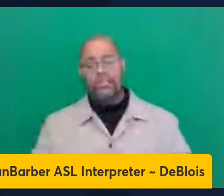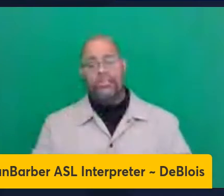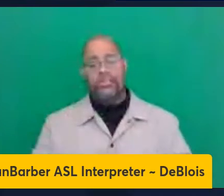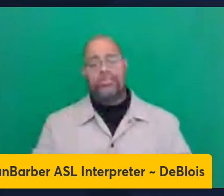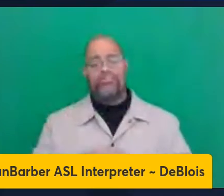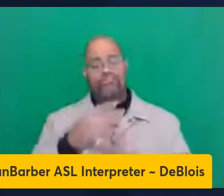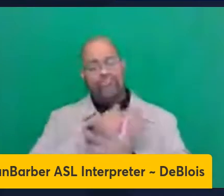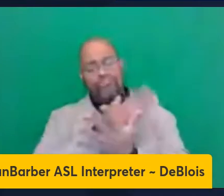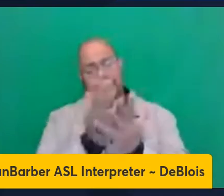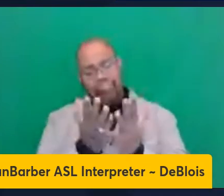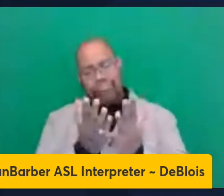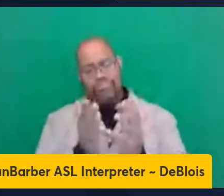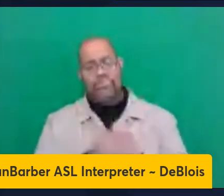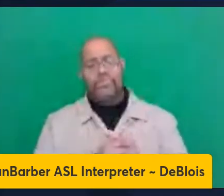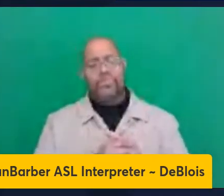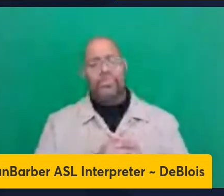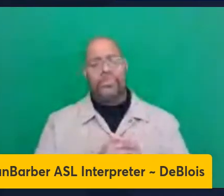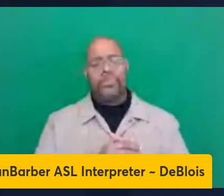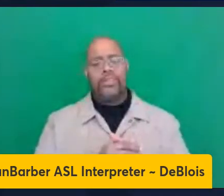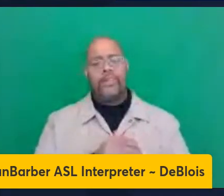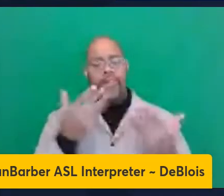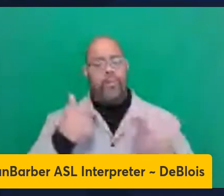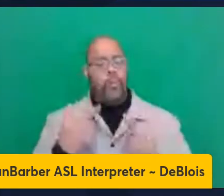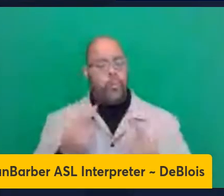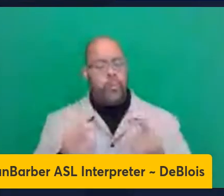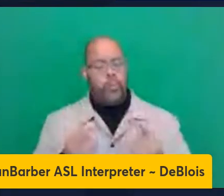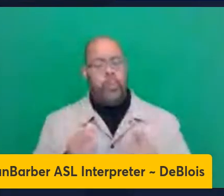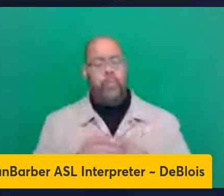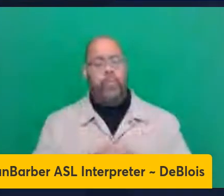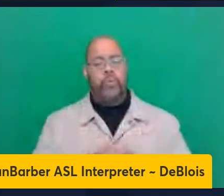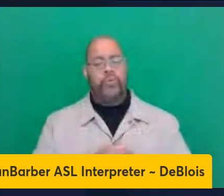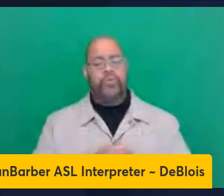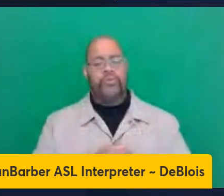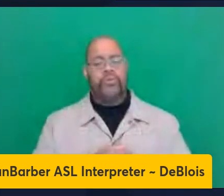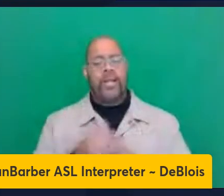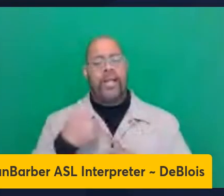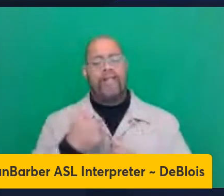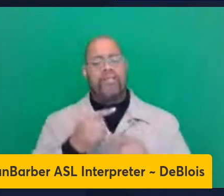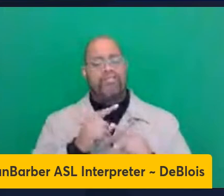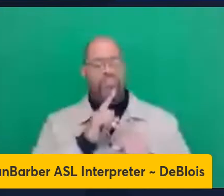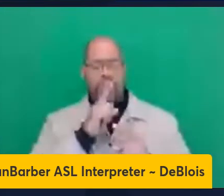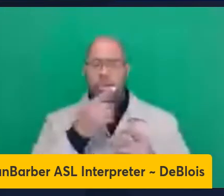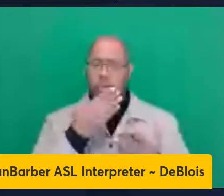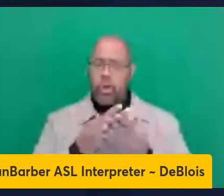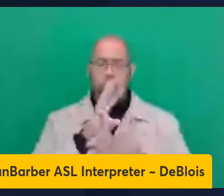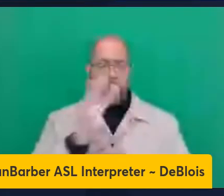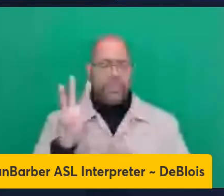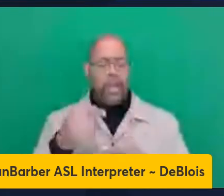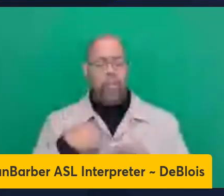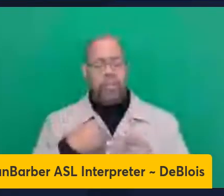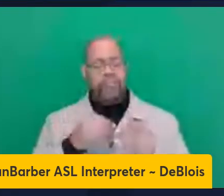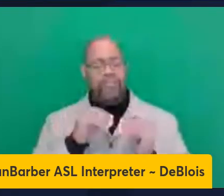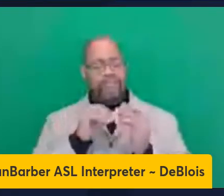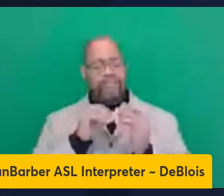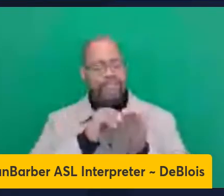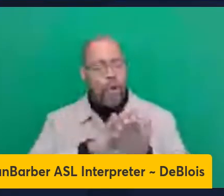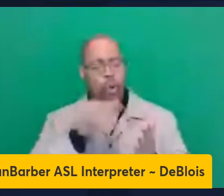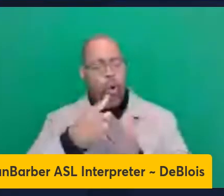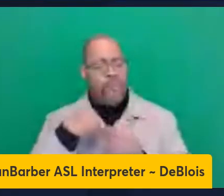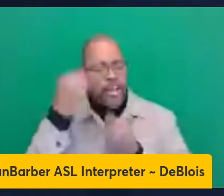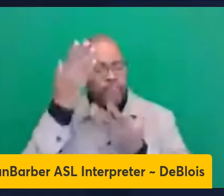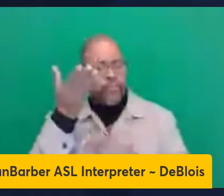of things we do. We have quite a vibrant website where we put all our information